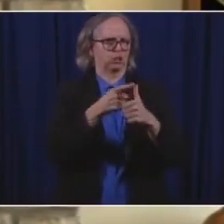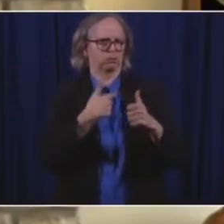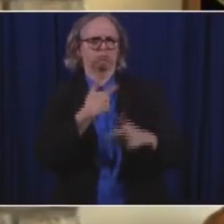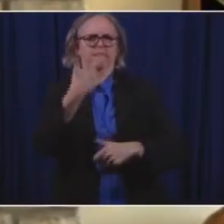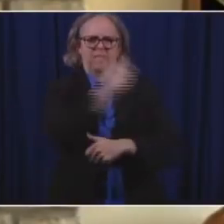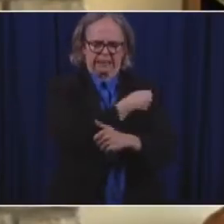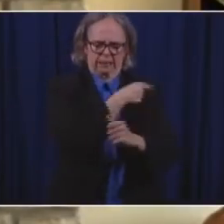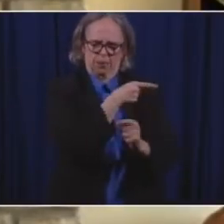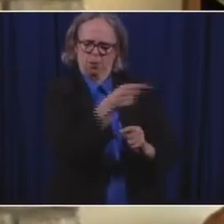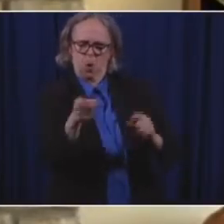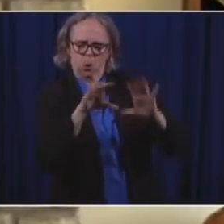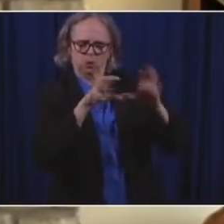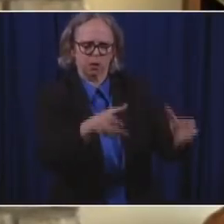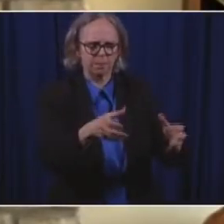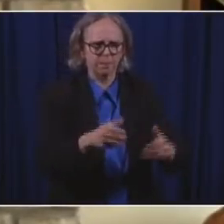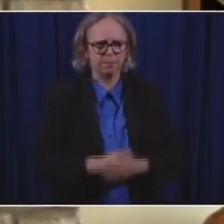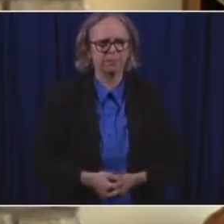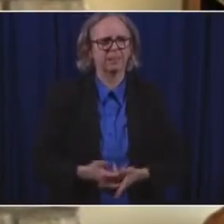EMS responders.